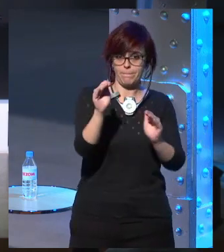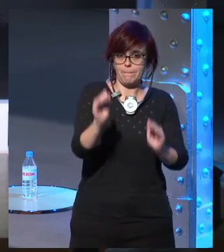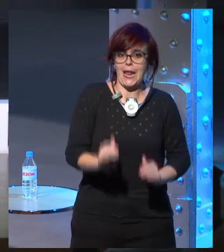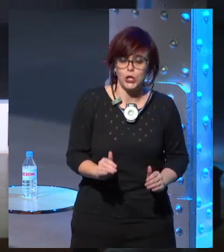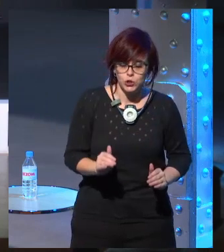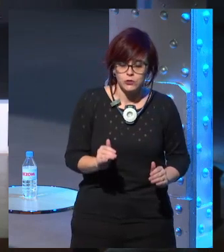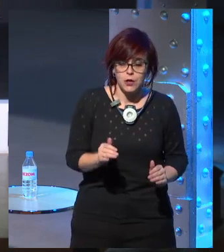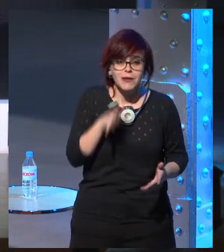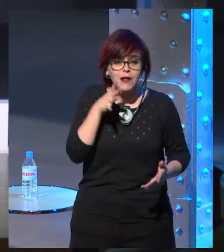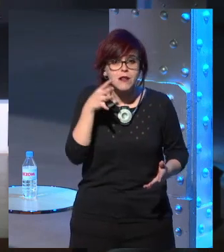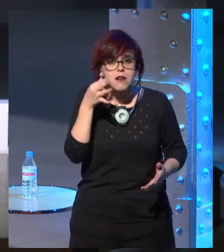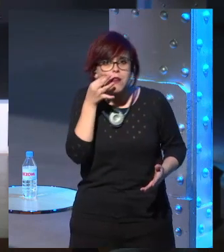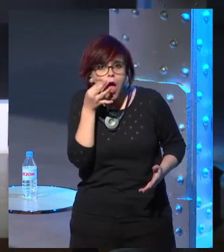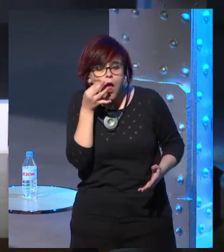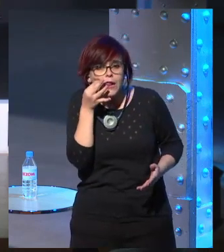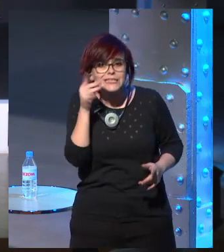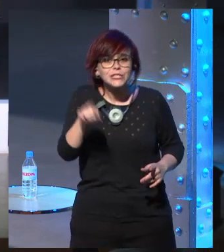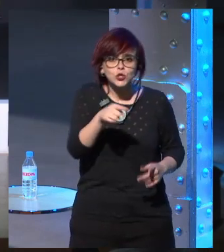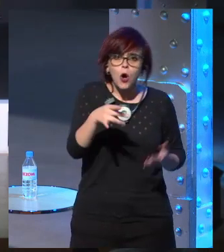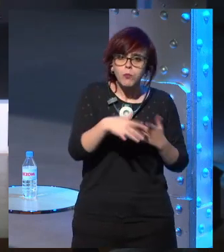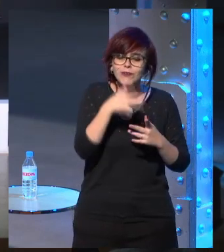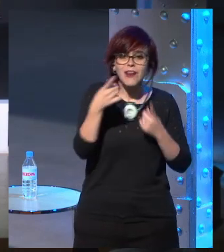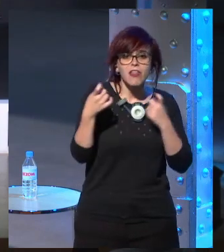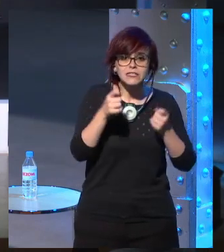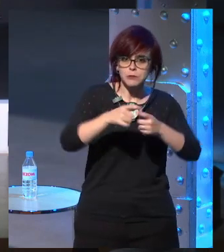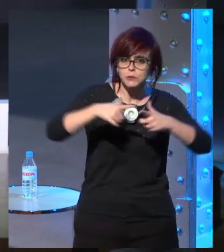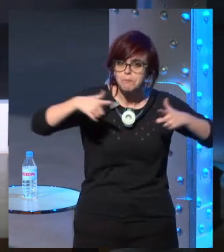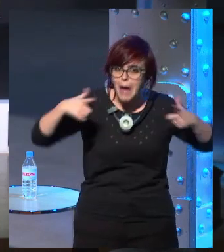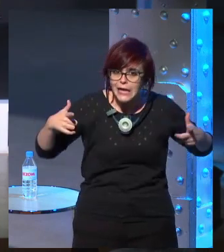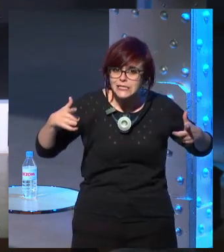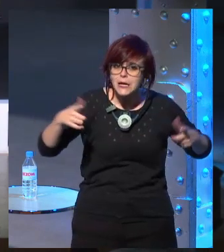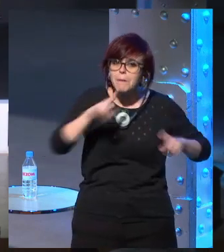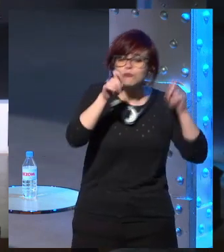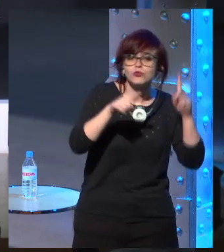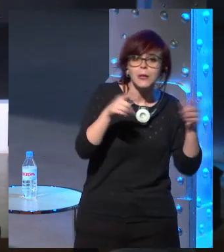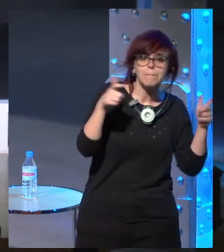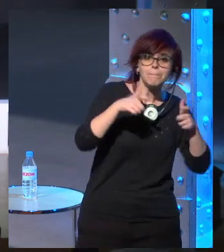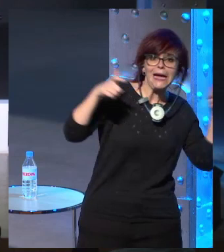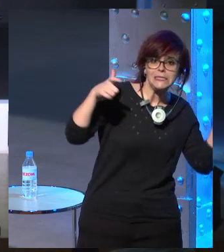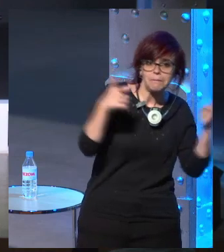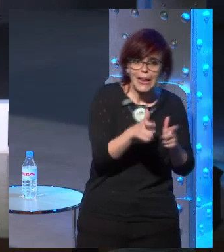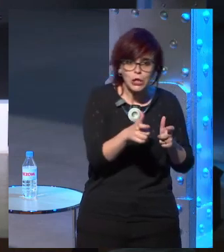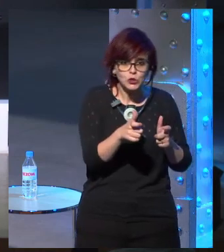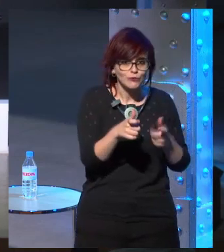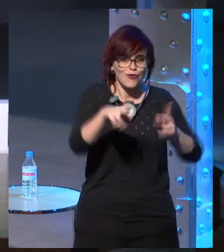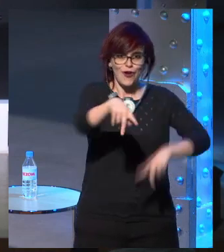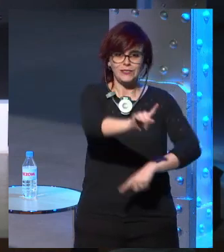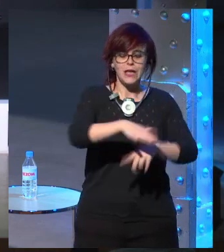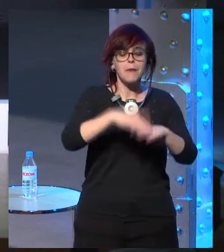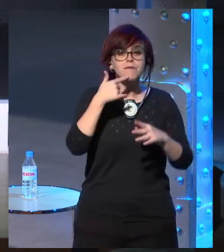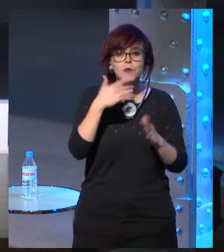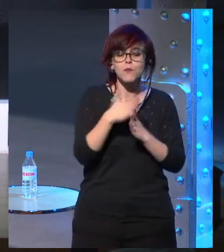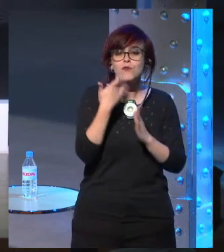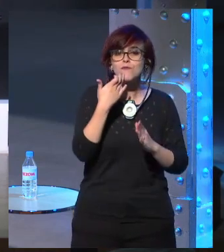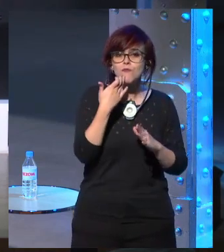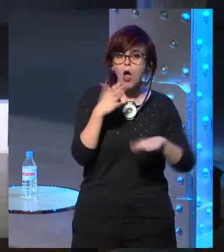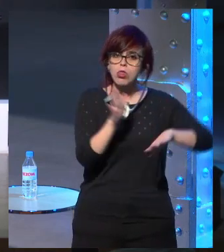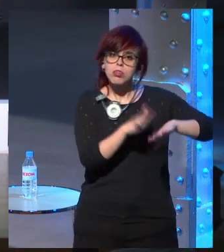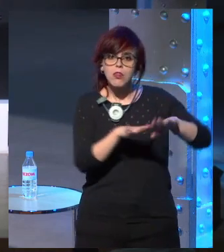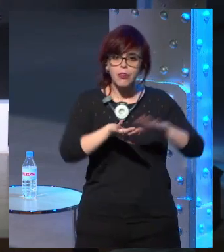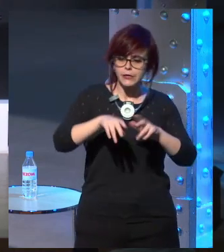doesn't matter now. So when you look at the person to the left of you and the person to the right of you, in the future, you will all both